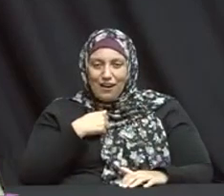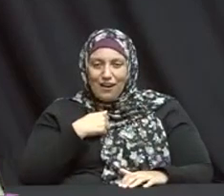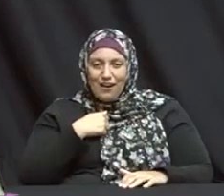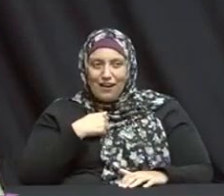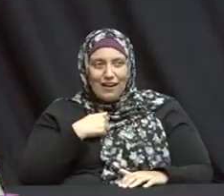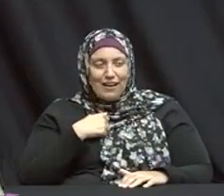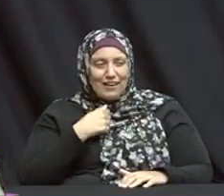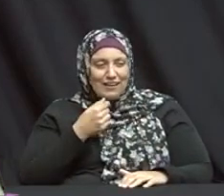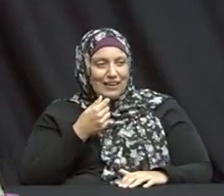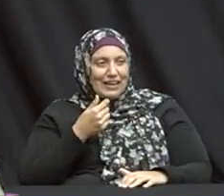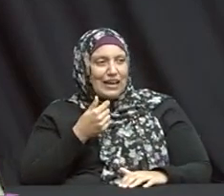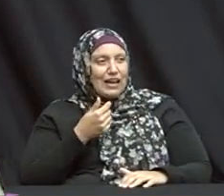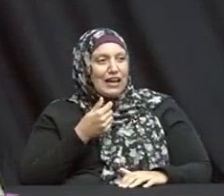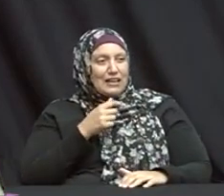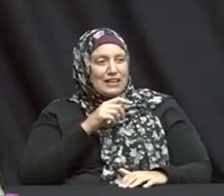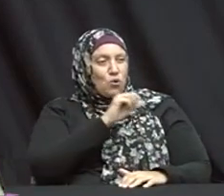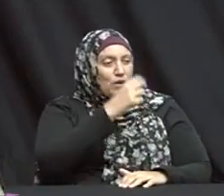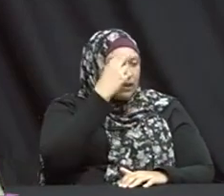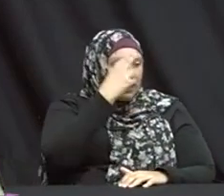meet the Islamic test. But